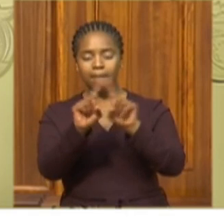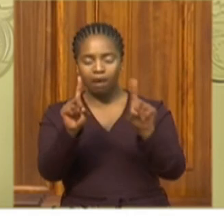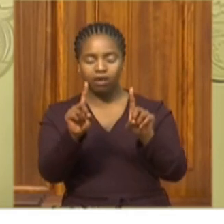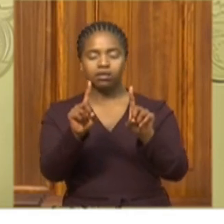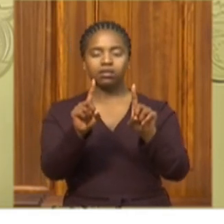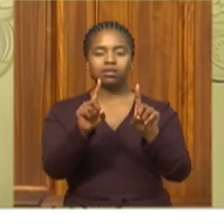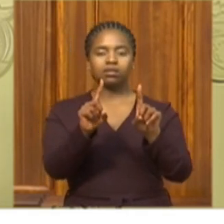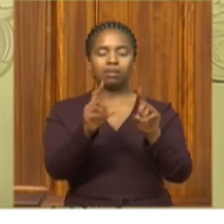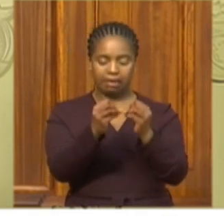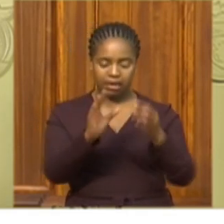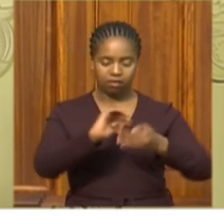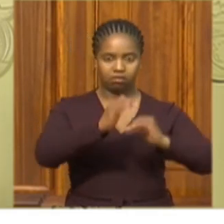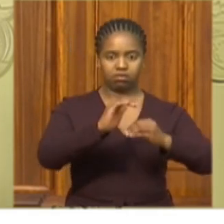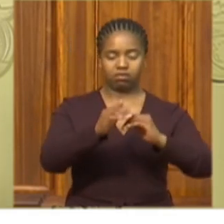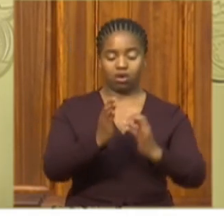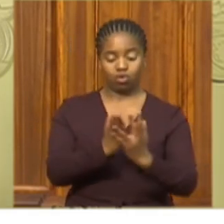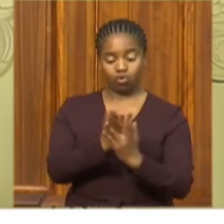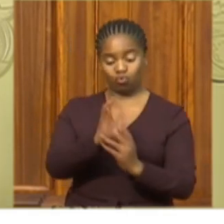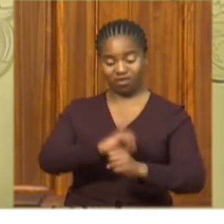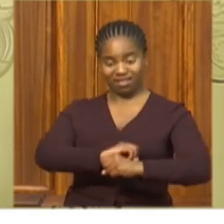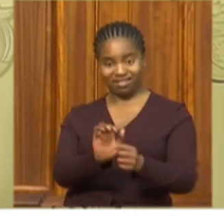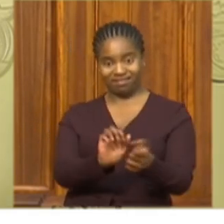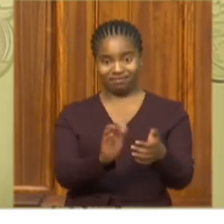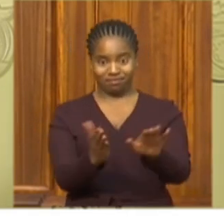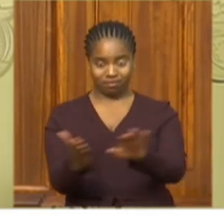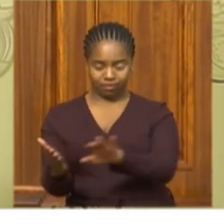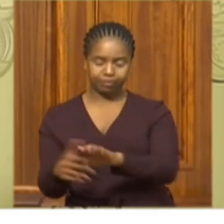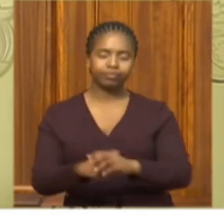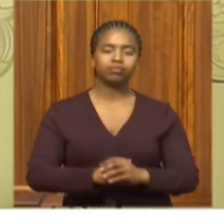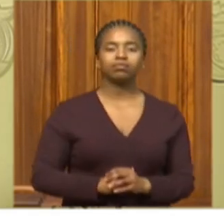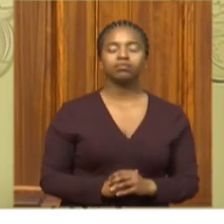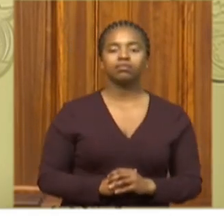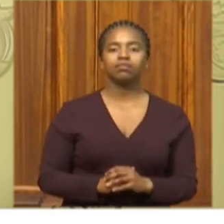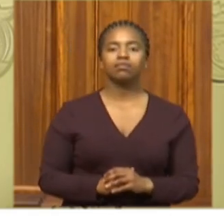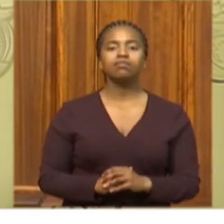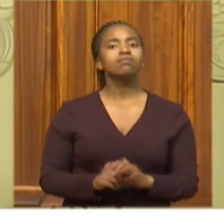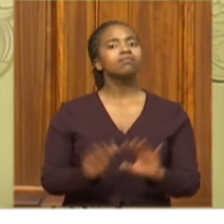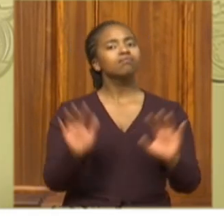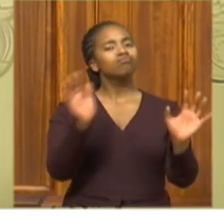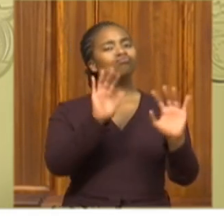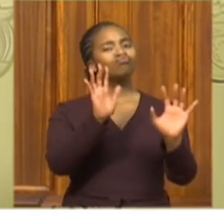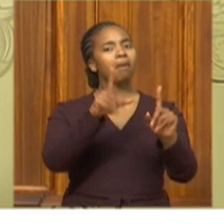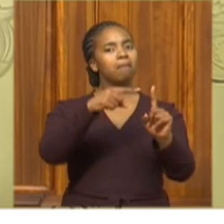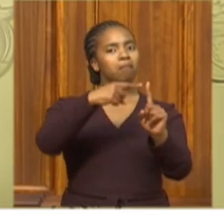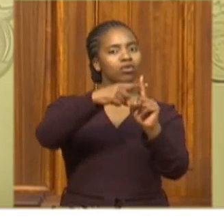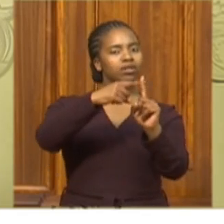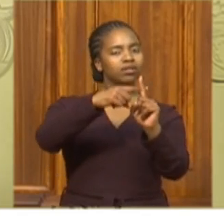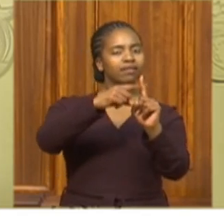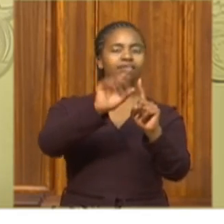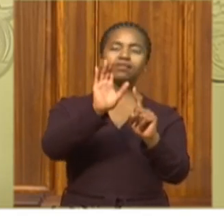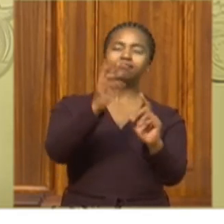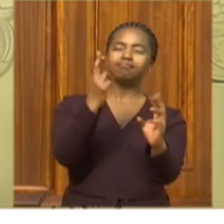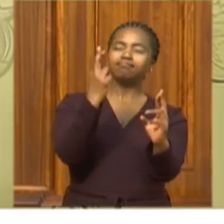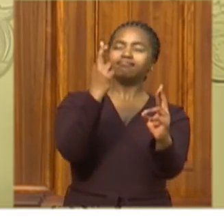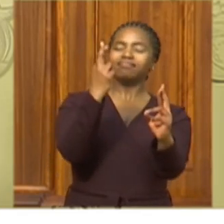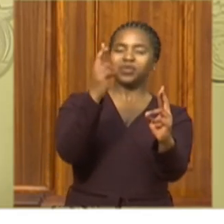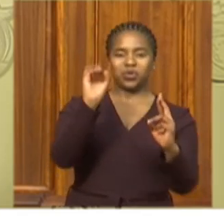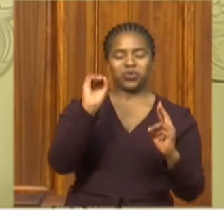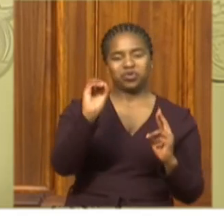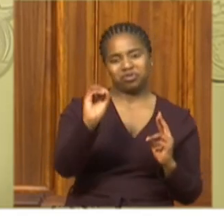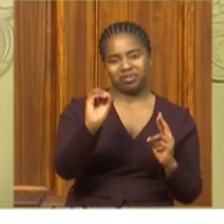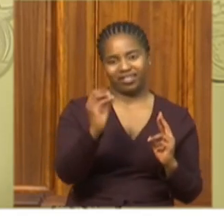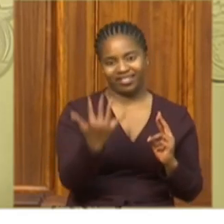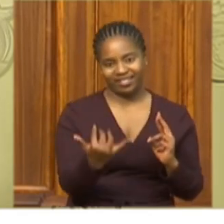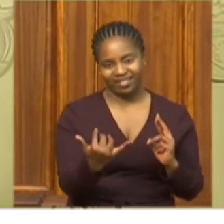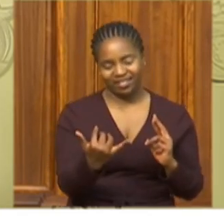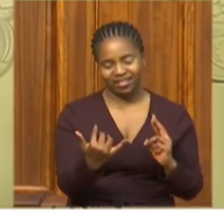the virus. A ray of light is visible now on the horizon. Let us continue